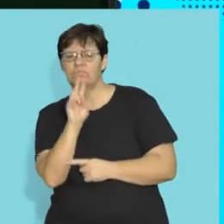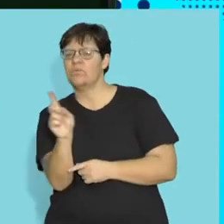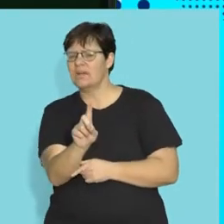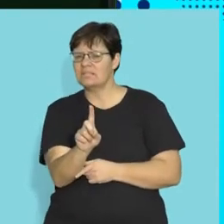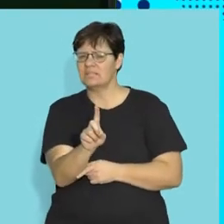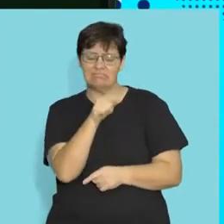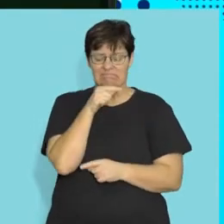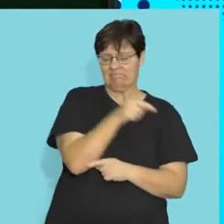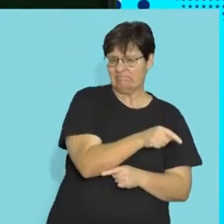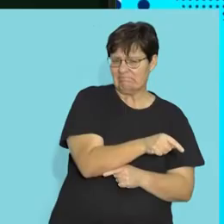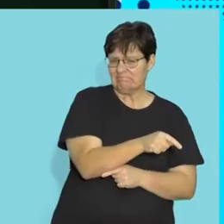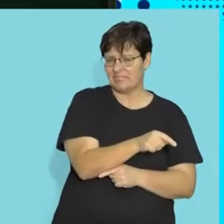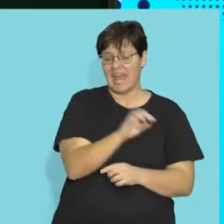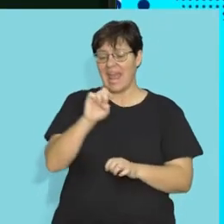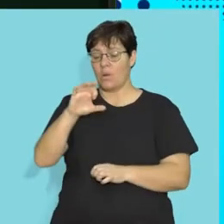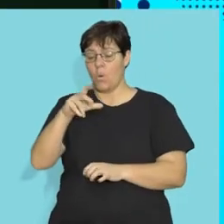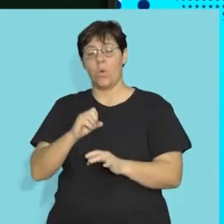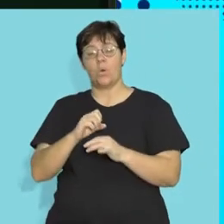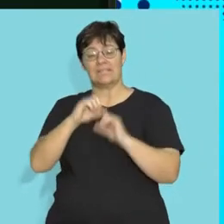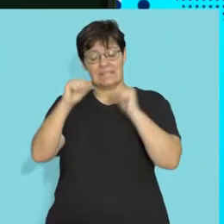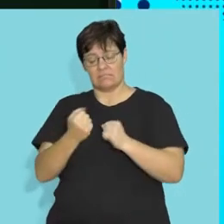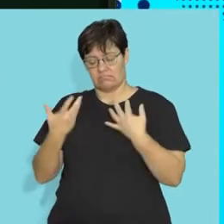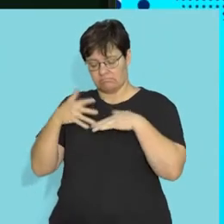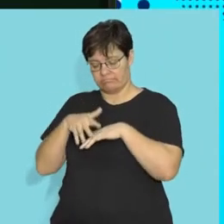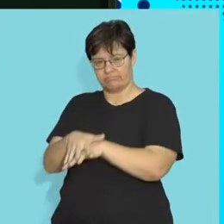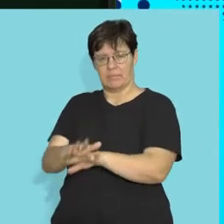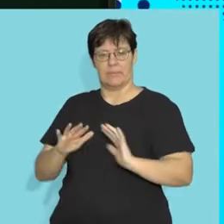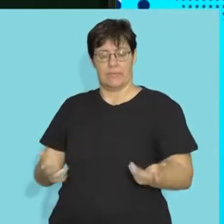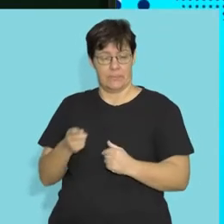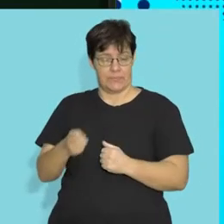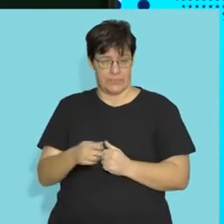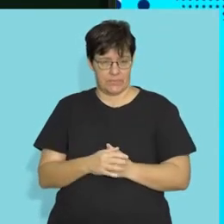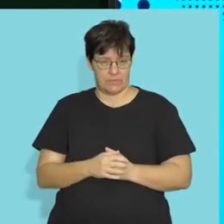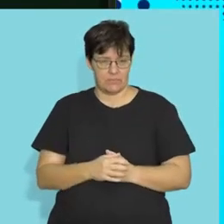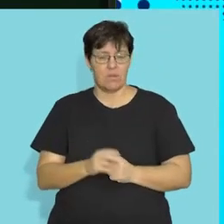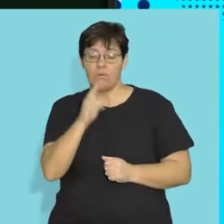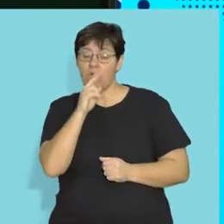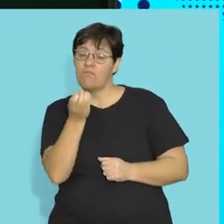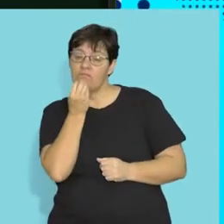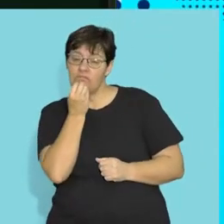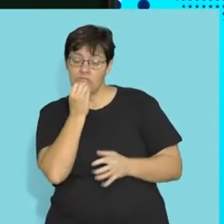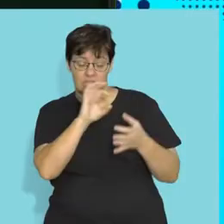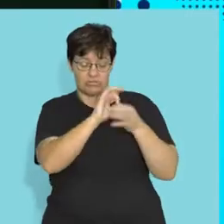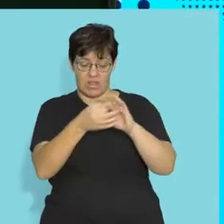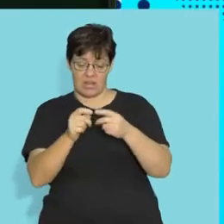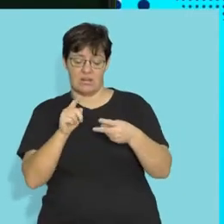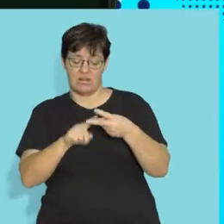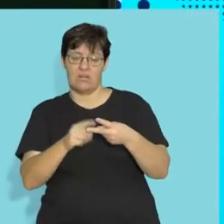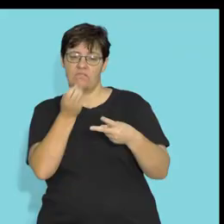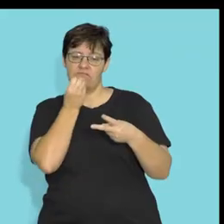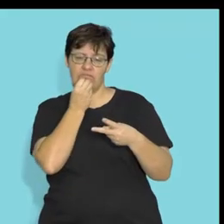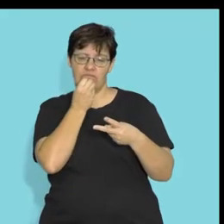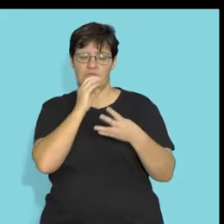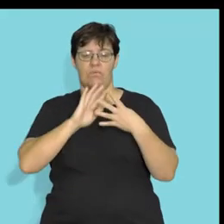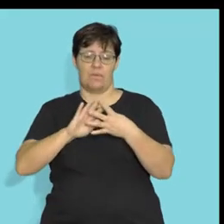time looking at how energy flows in an ecosystem. And we will do that by looking at food chains, food webs. So let's look at the